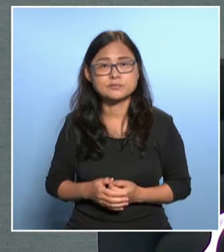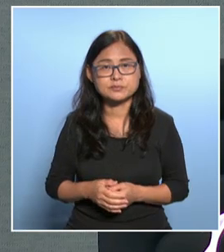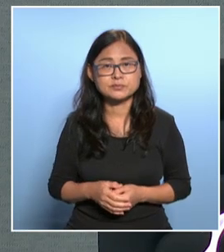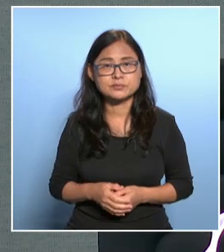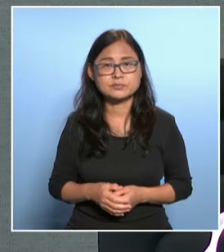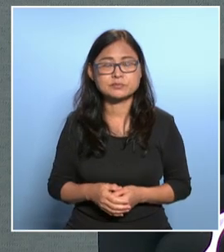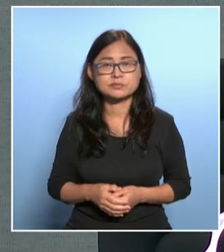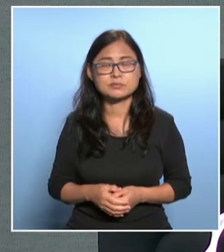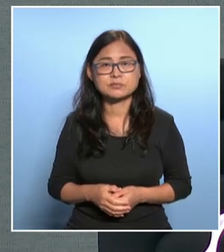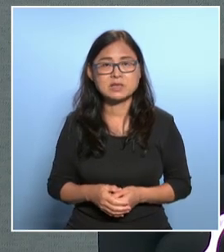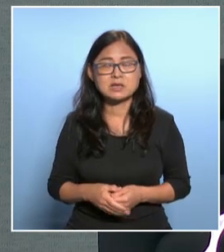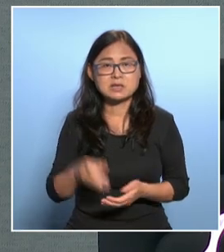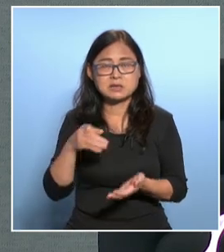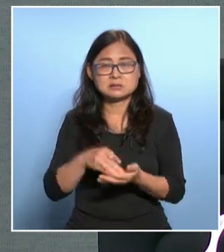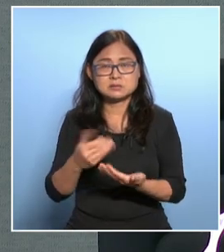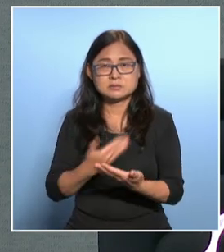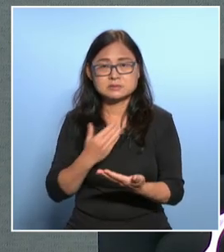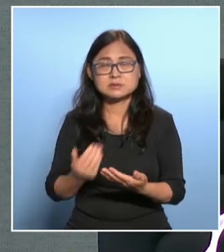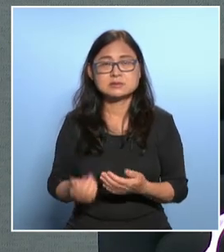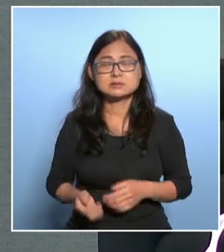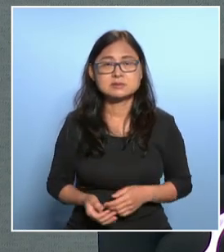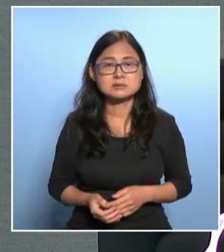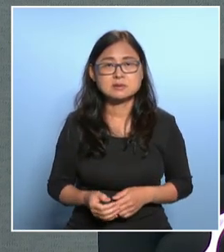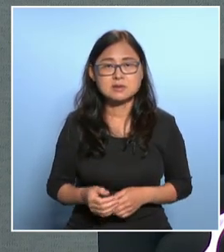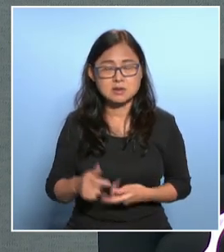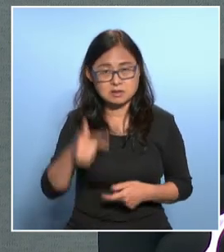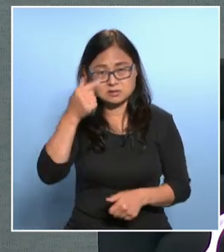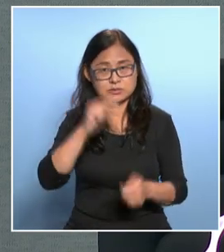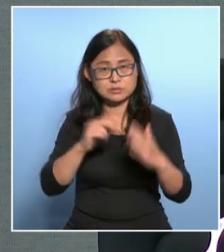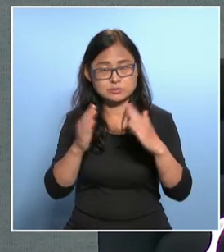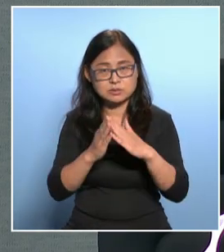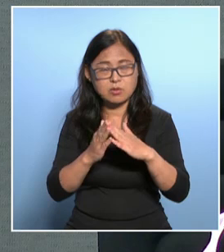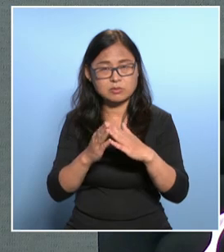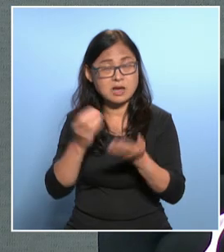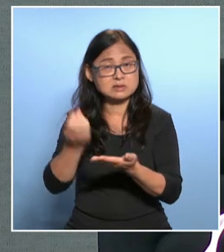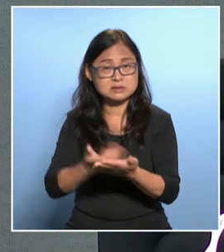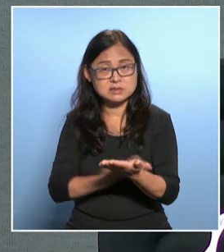been 11,000 AMDs signed by doctors.